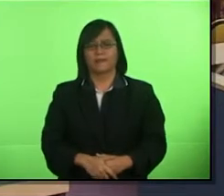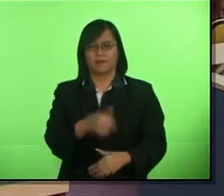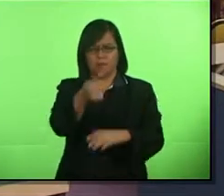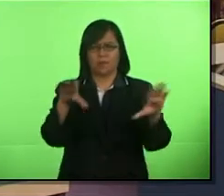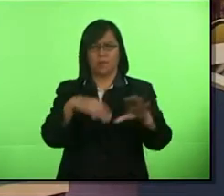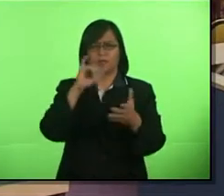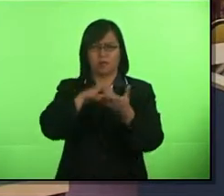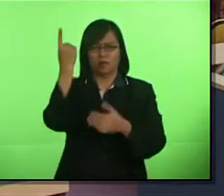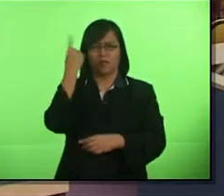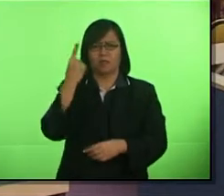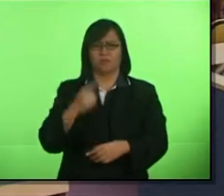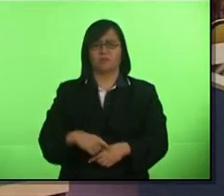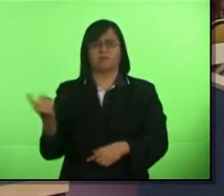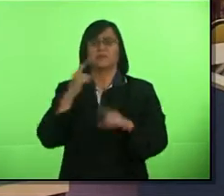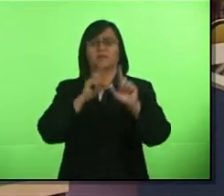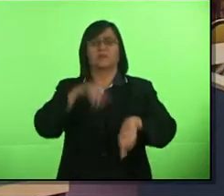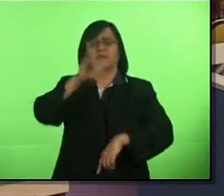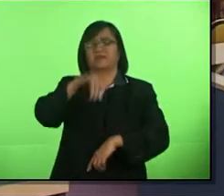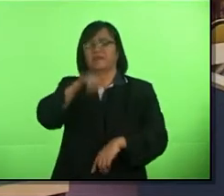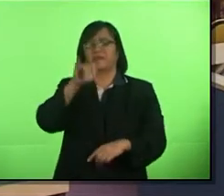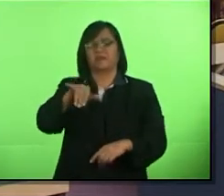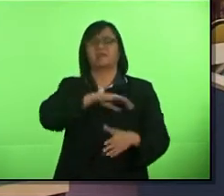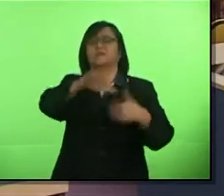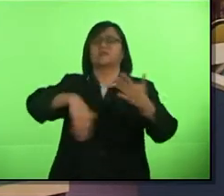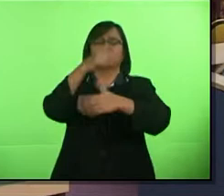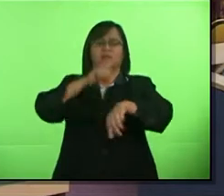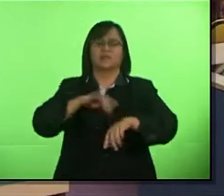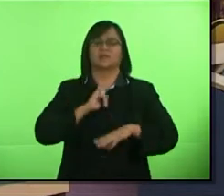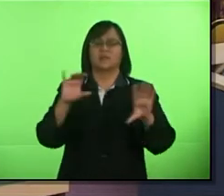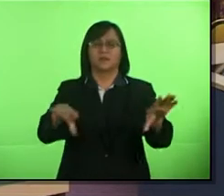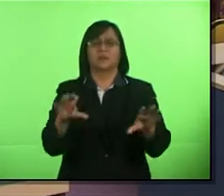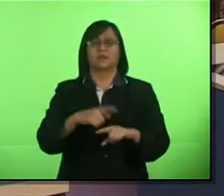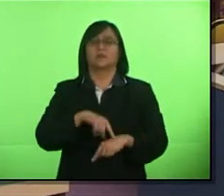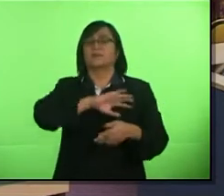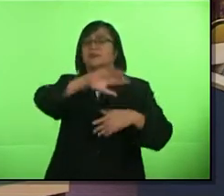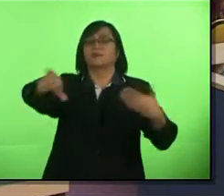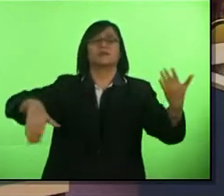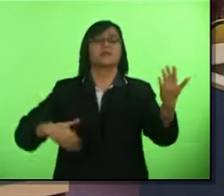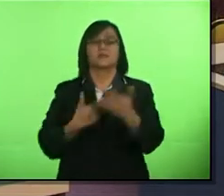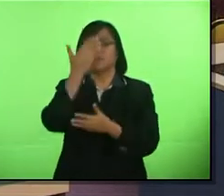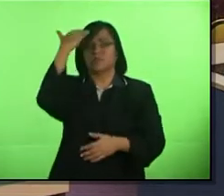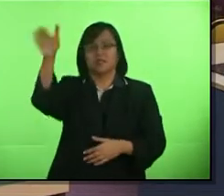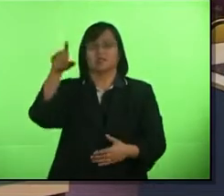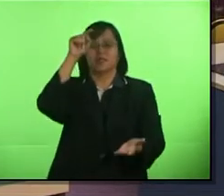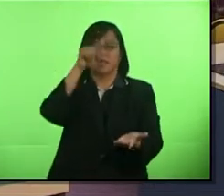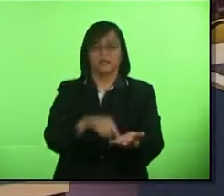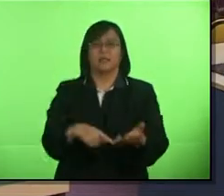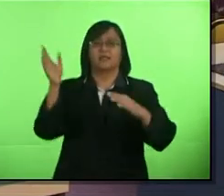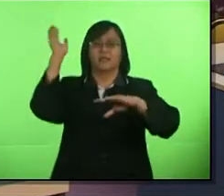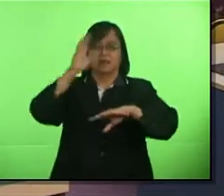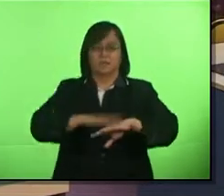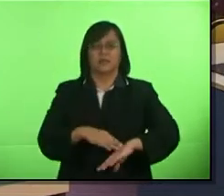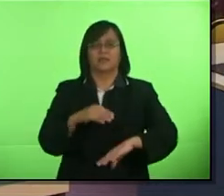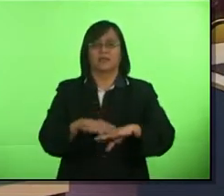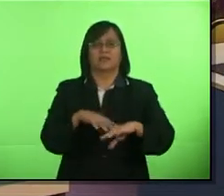do that all the time? Yeah. All the time you do it? All the time, yeah. Cuma tak tahu yang tu disebut sebagai annotation. Sekarang anda dah